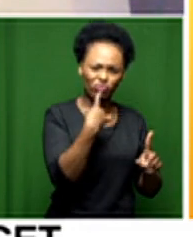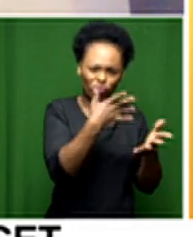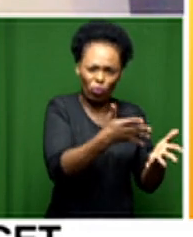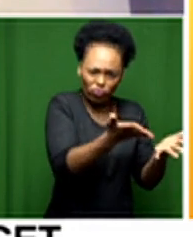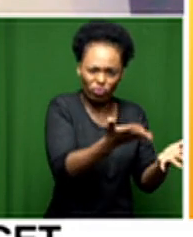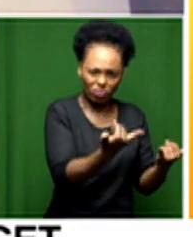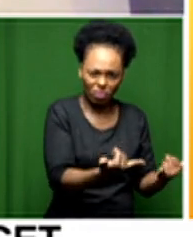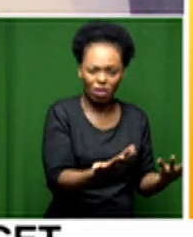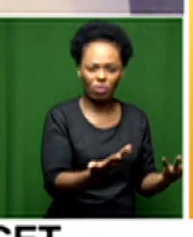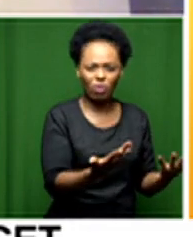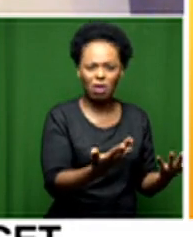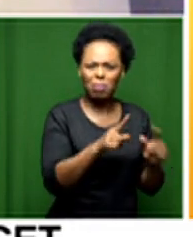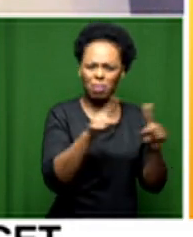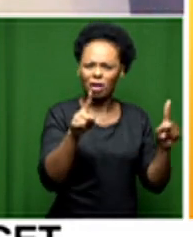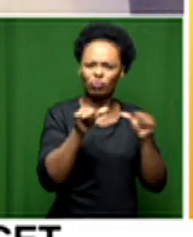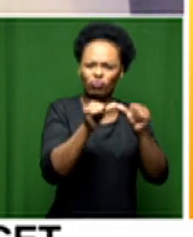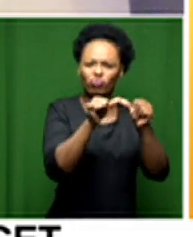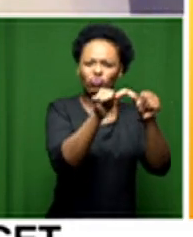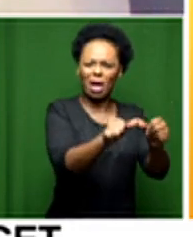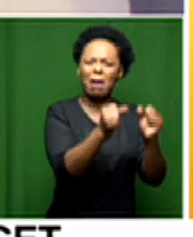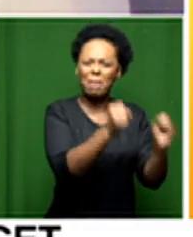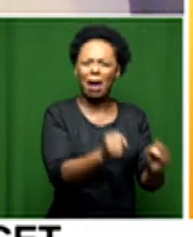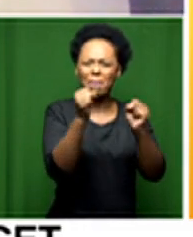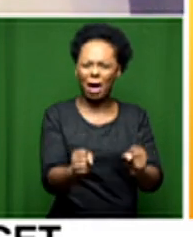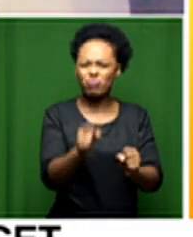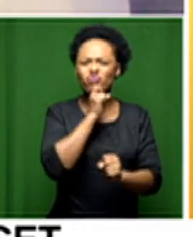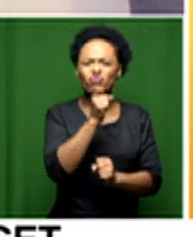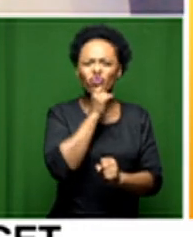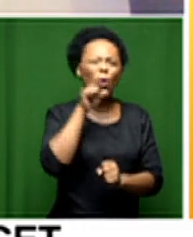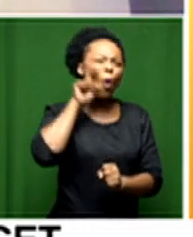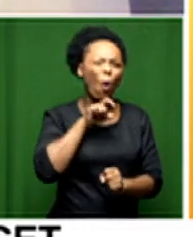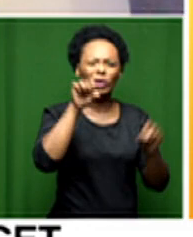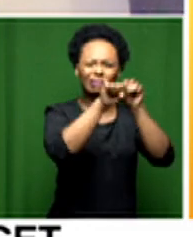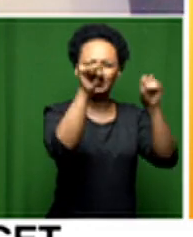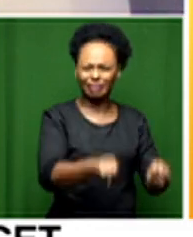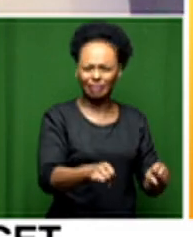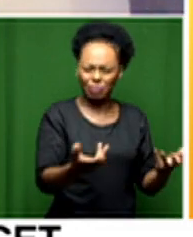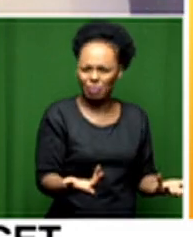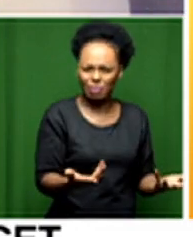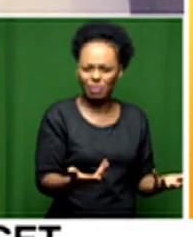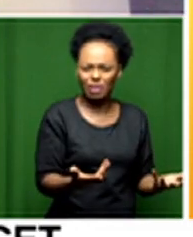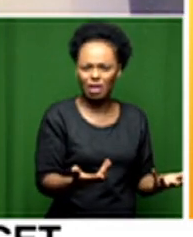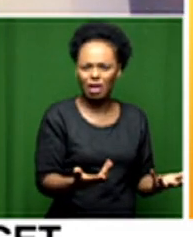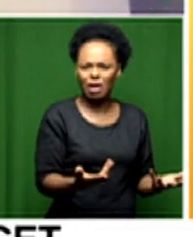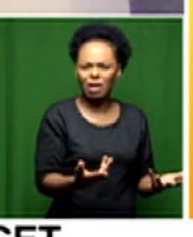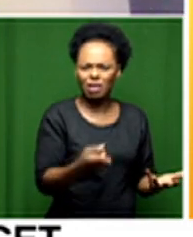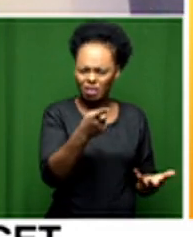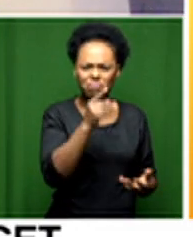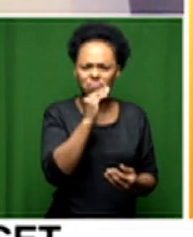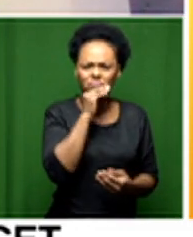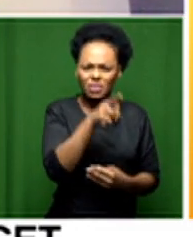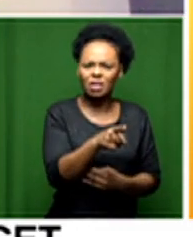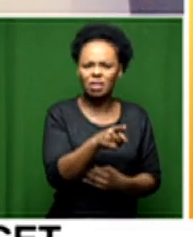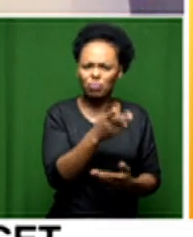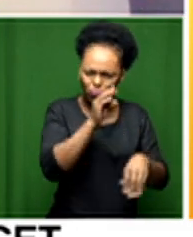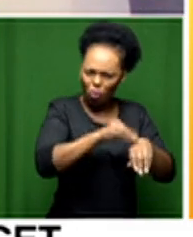However, you continue to use the same system that is deficient, and therefore you should anticipate that